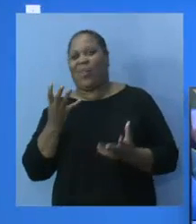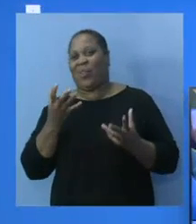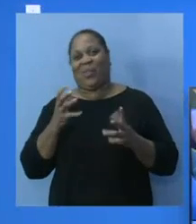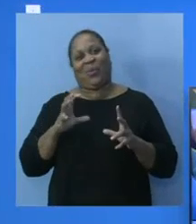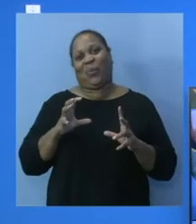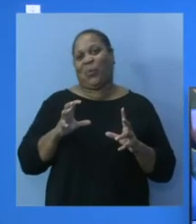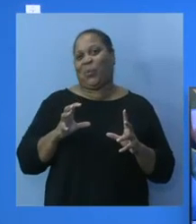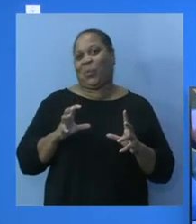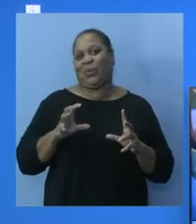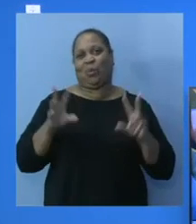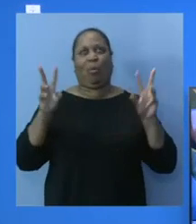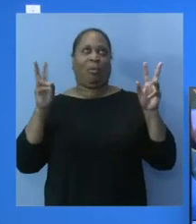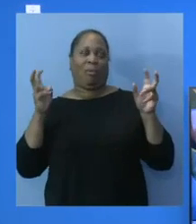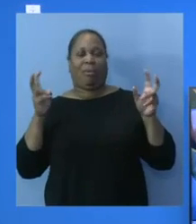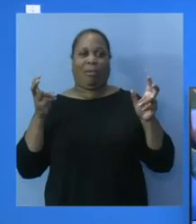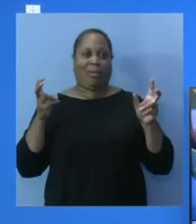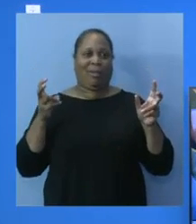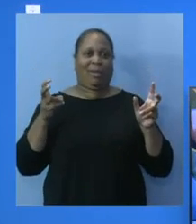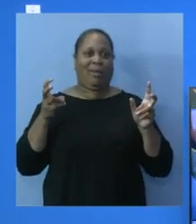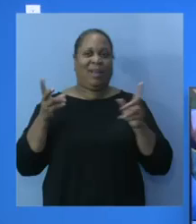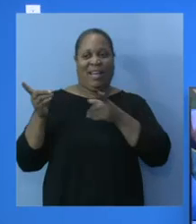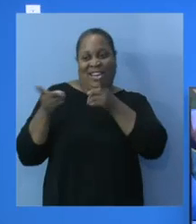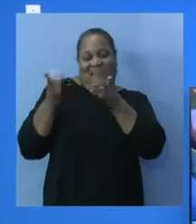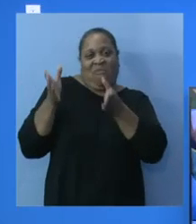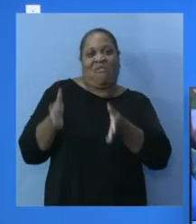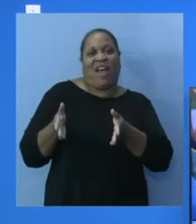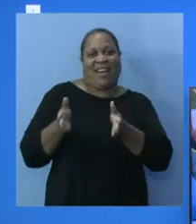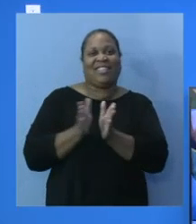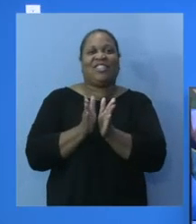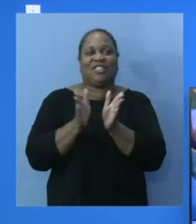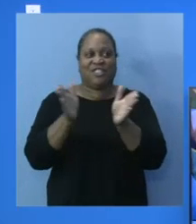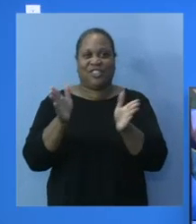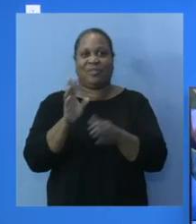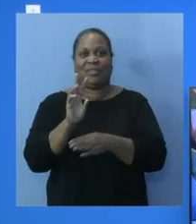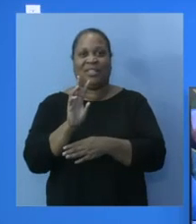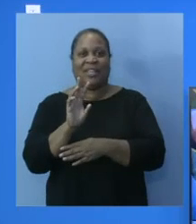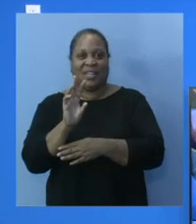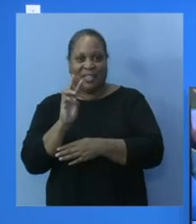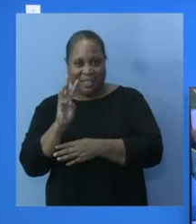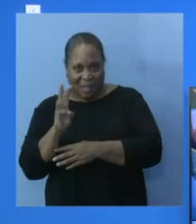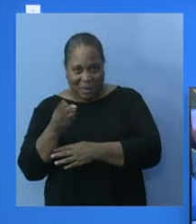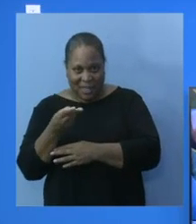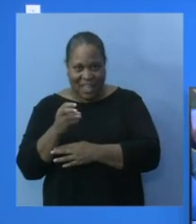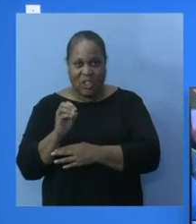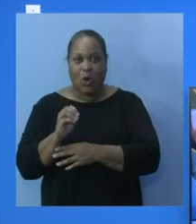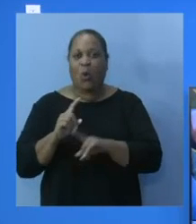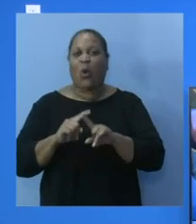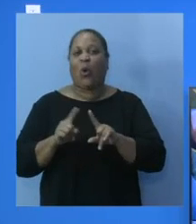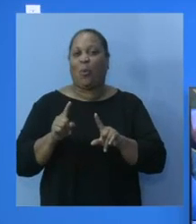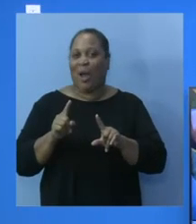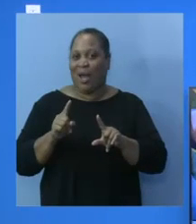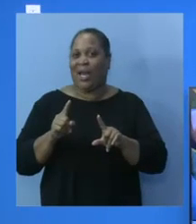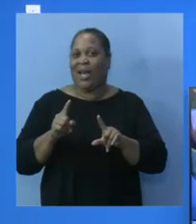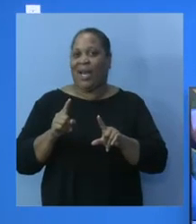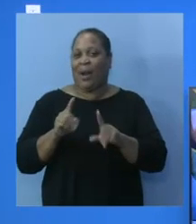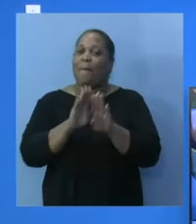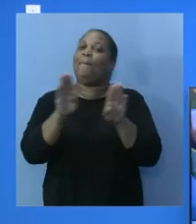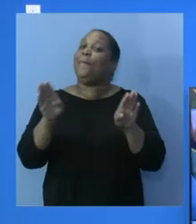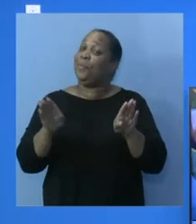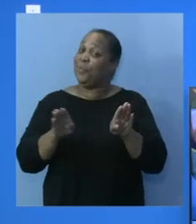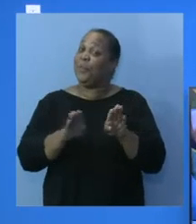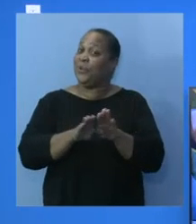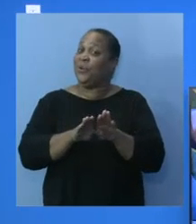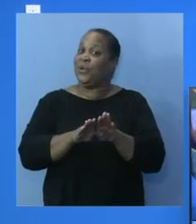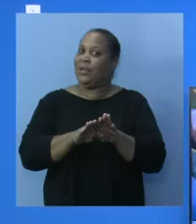to quote the director of the general of the WHO, but the fact that Bermuda has been able